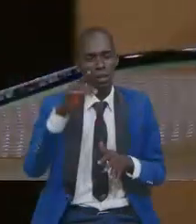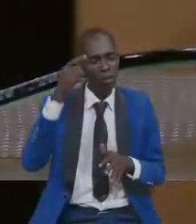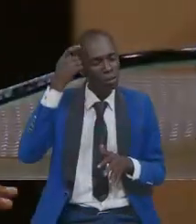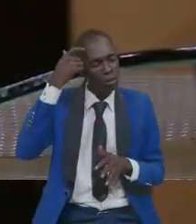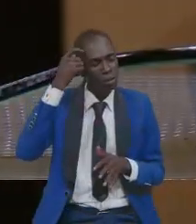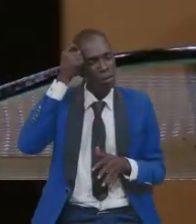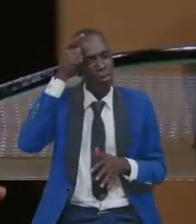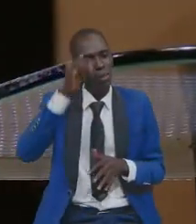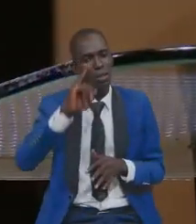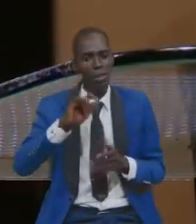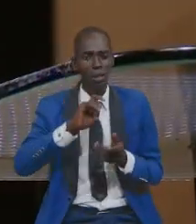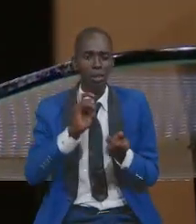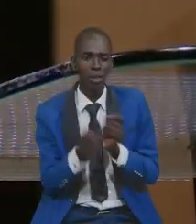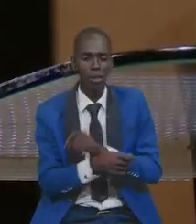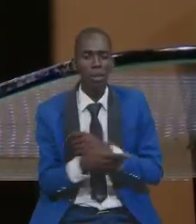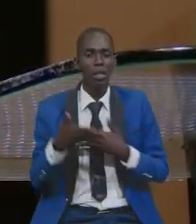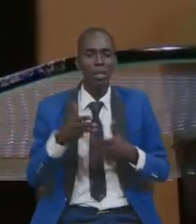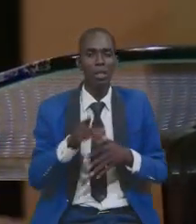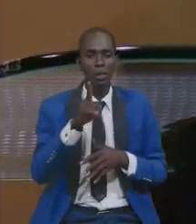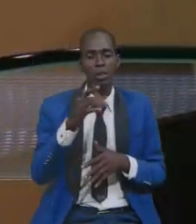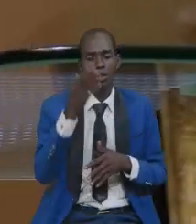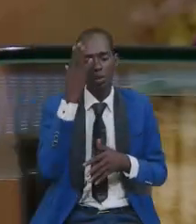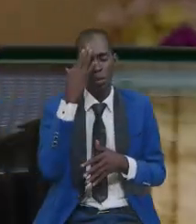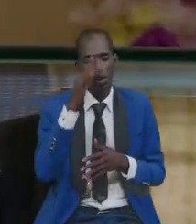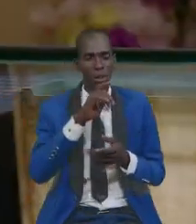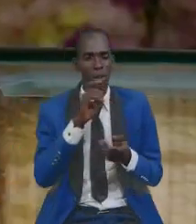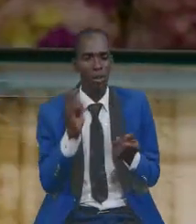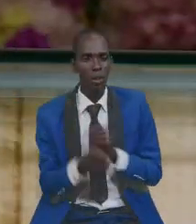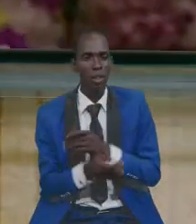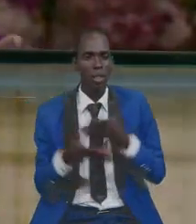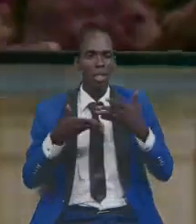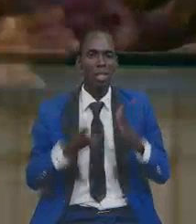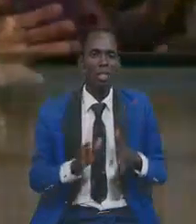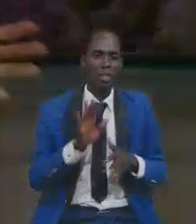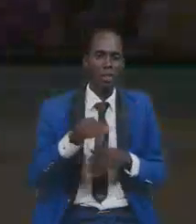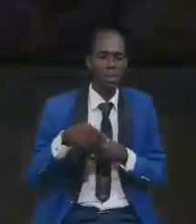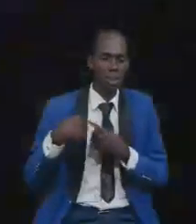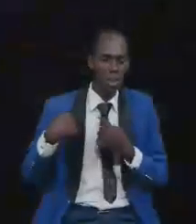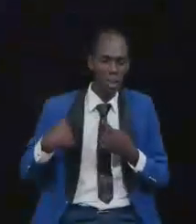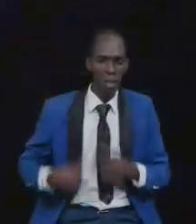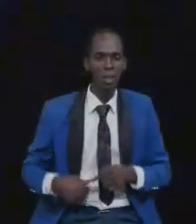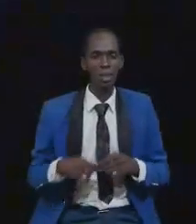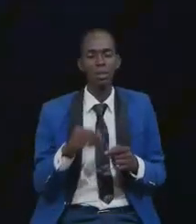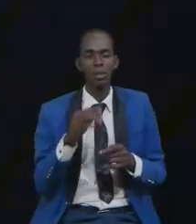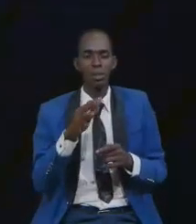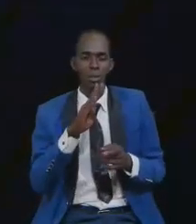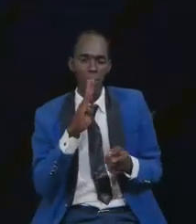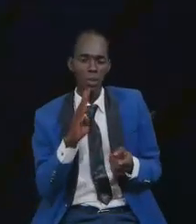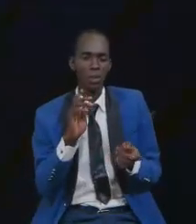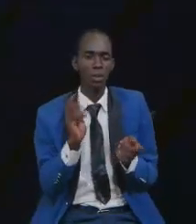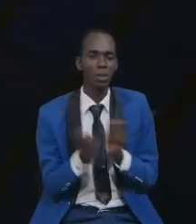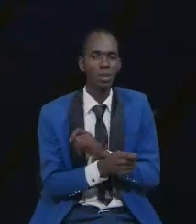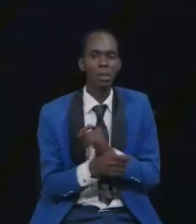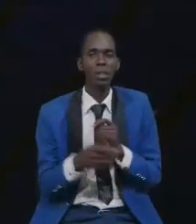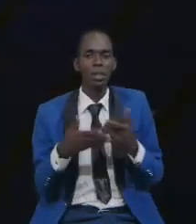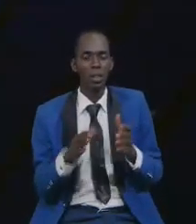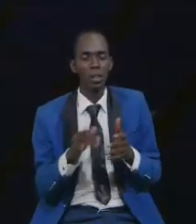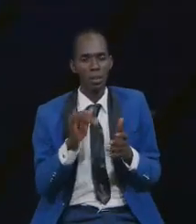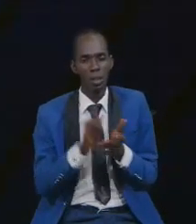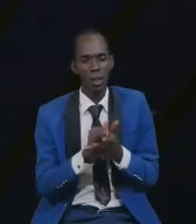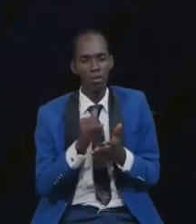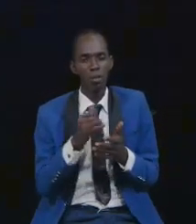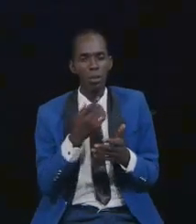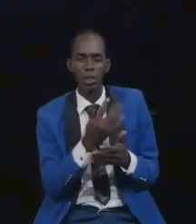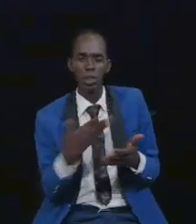changed. Let his discernment be changed. Let his heart, the cognitive, the one that knows right from